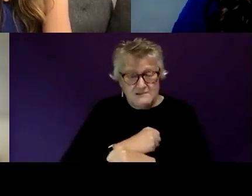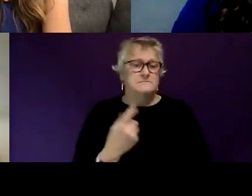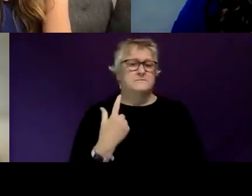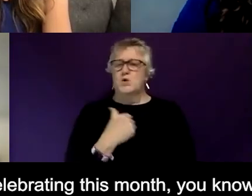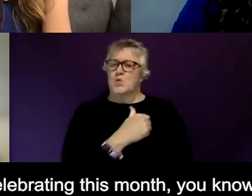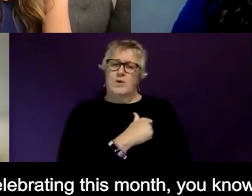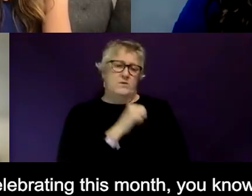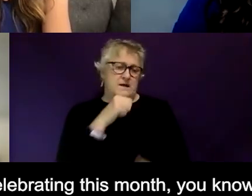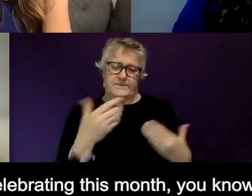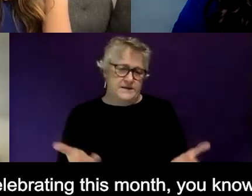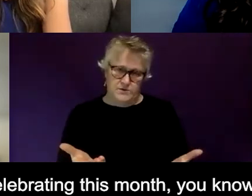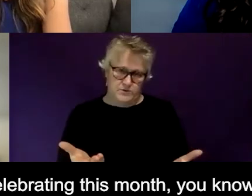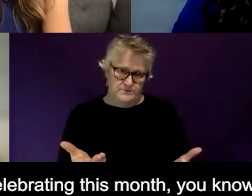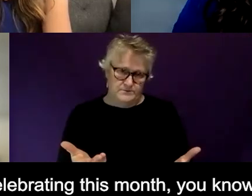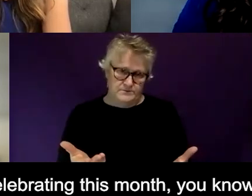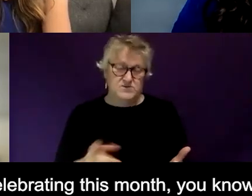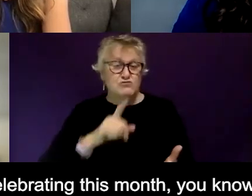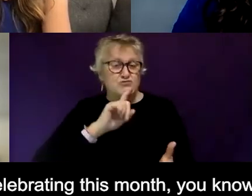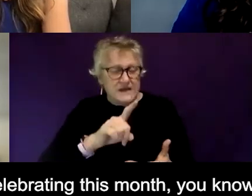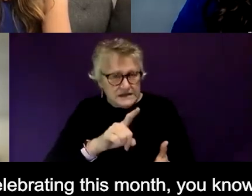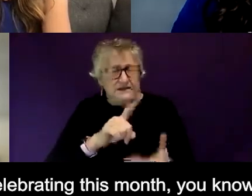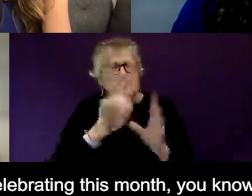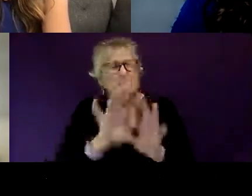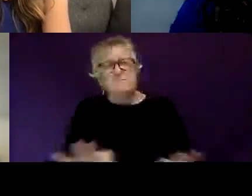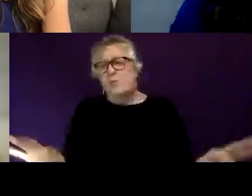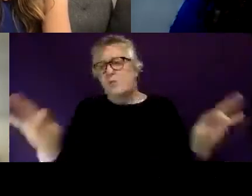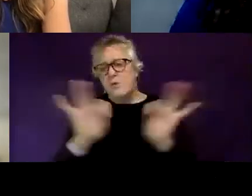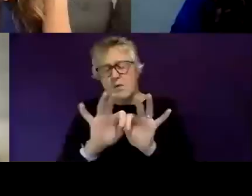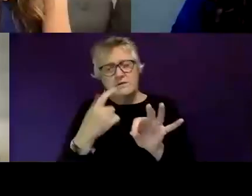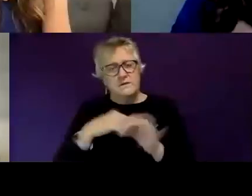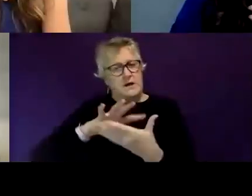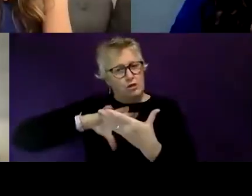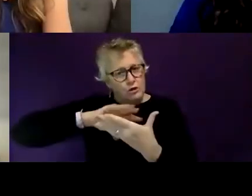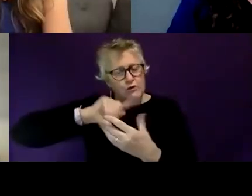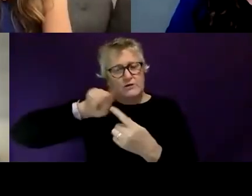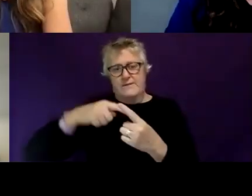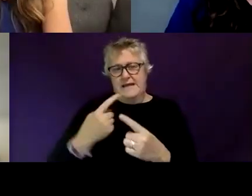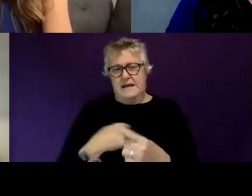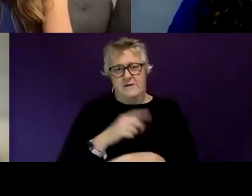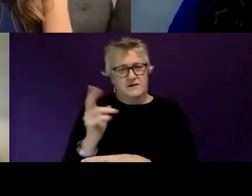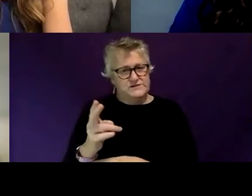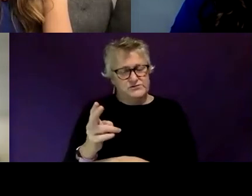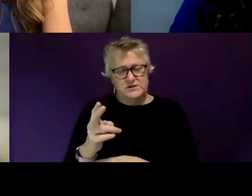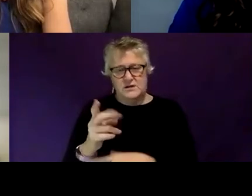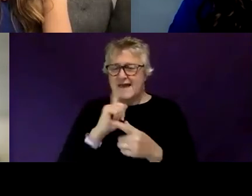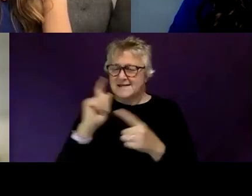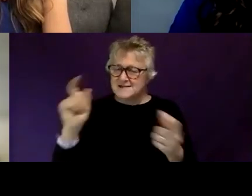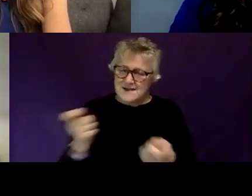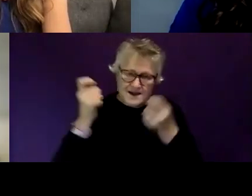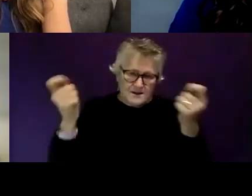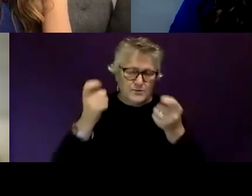So it's a lot about learning about our history and celebrating this month. I have to give it up to the